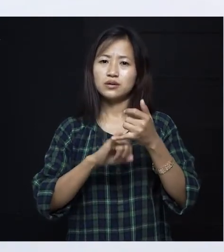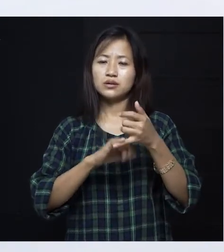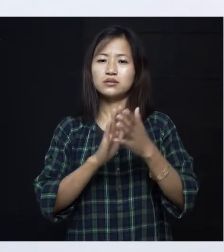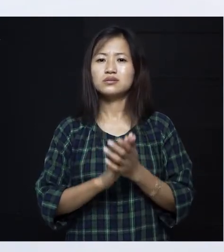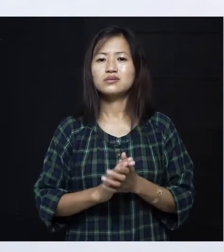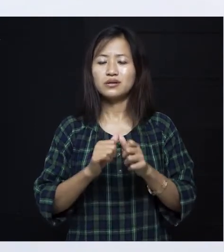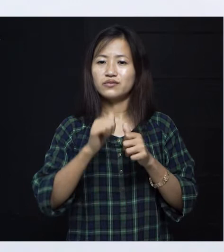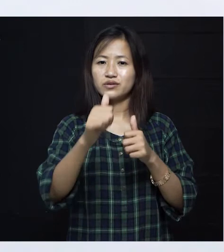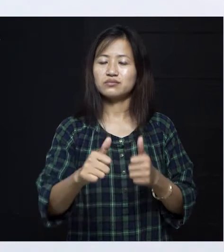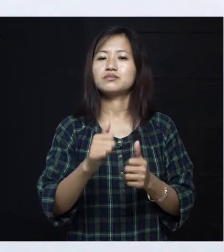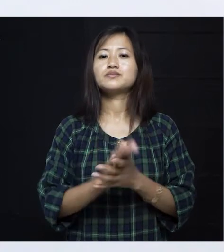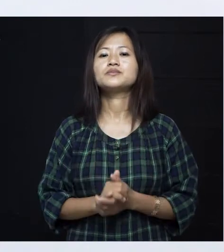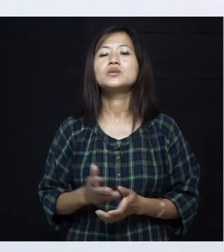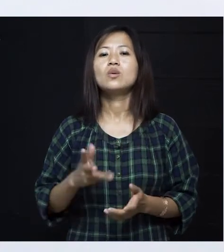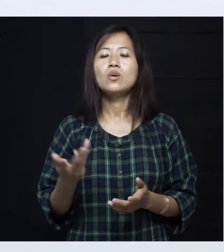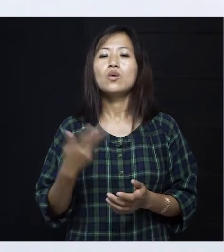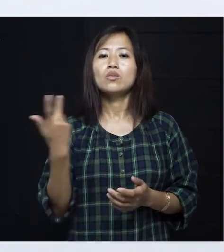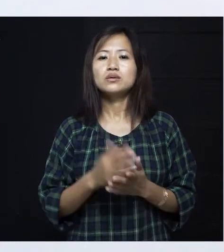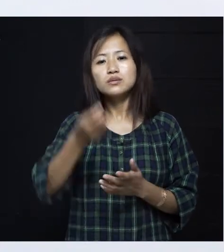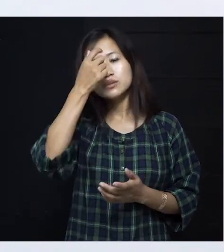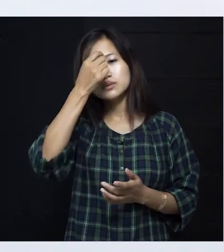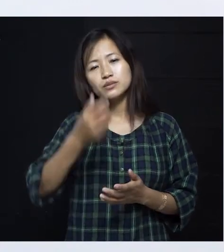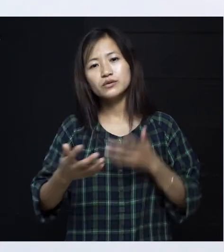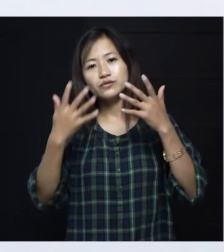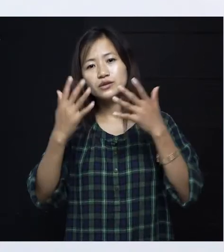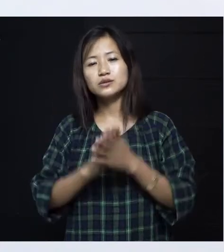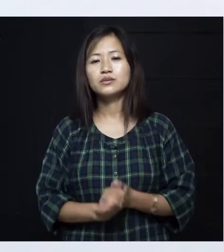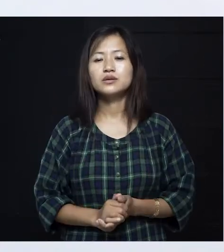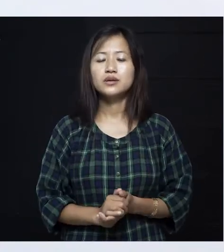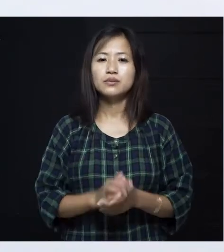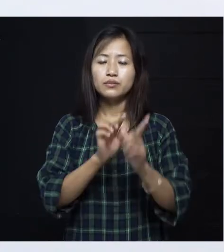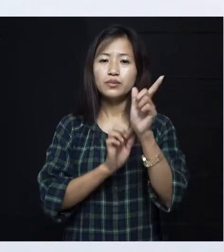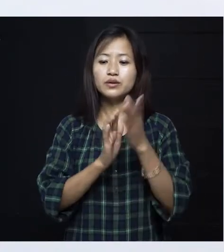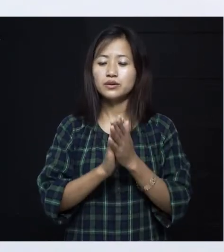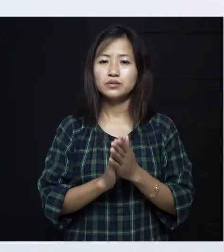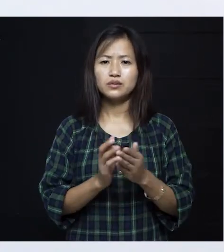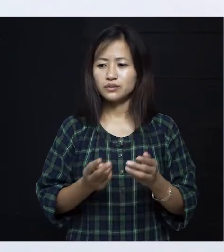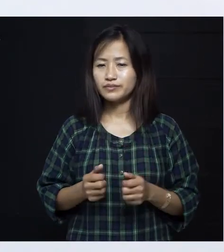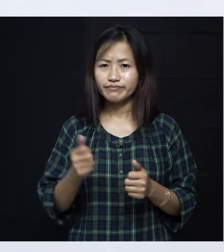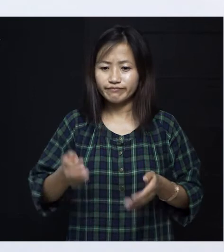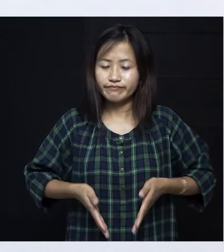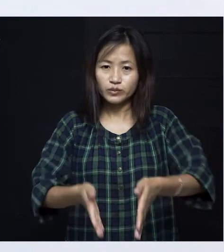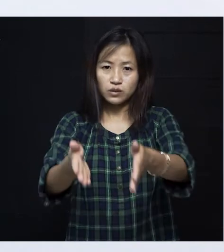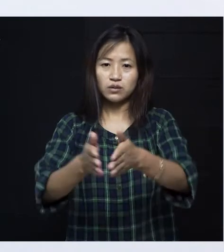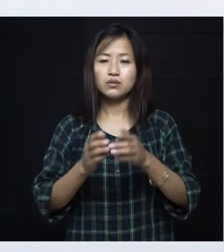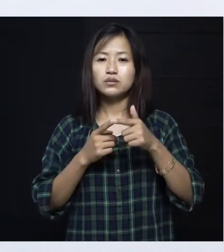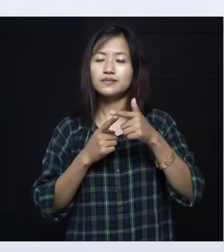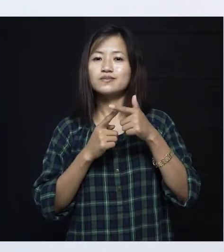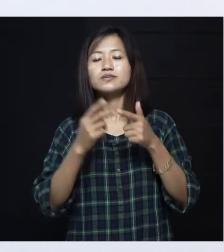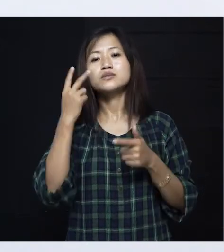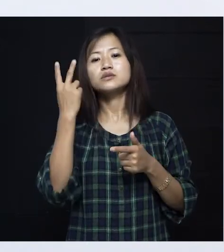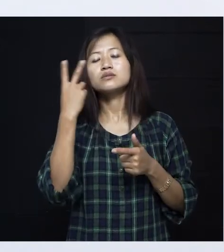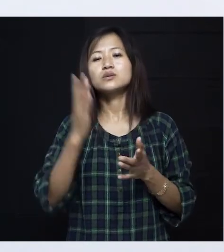say problems. Okay, what are the problems that are faced by the road transportation? And here it is